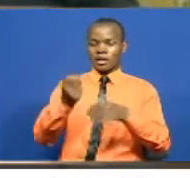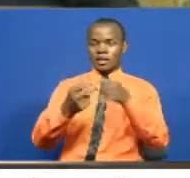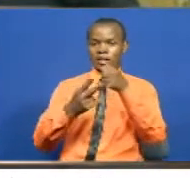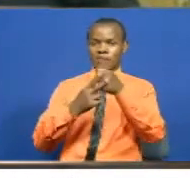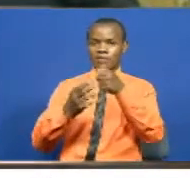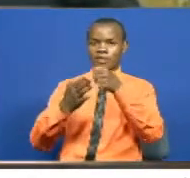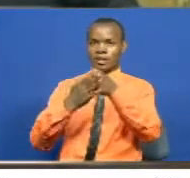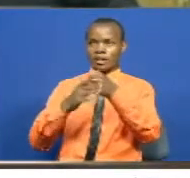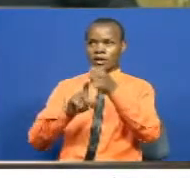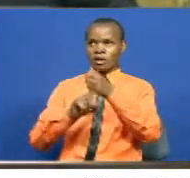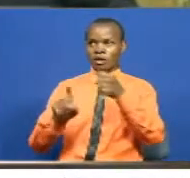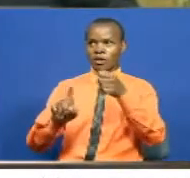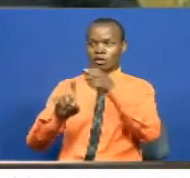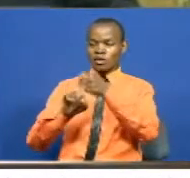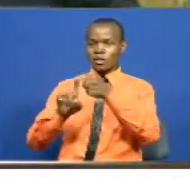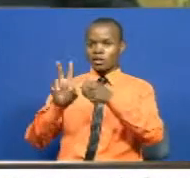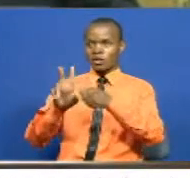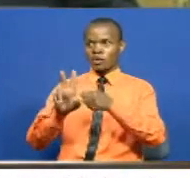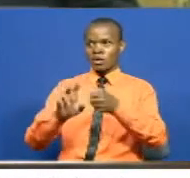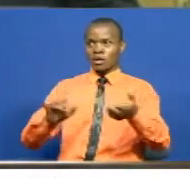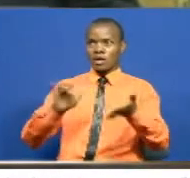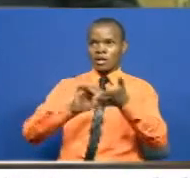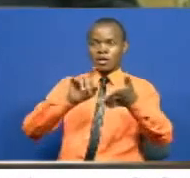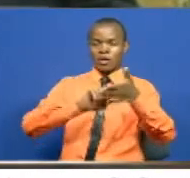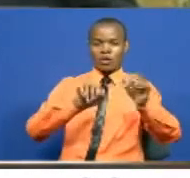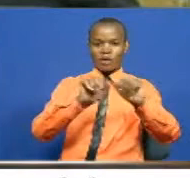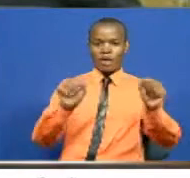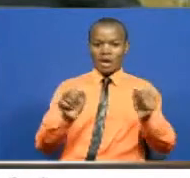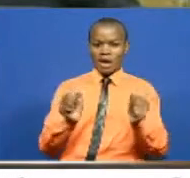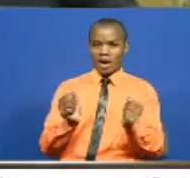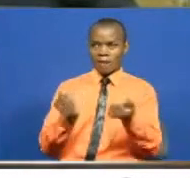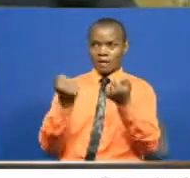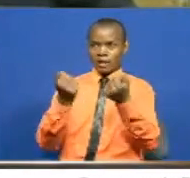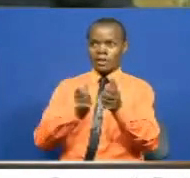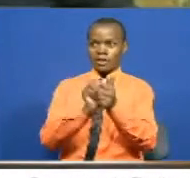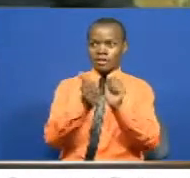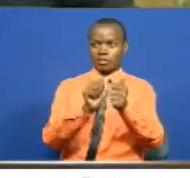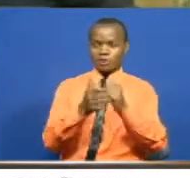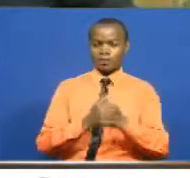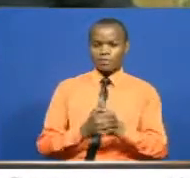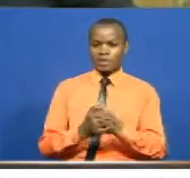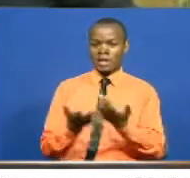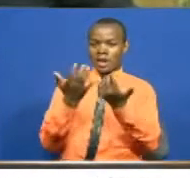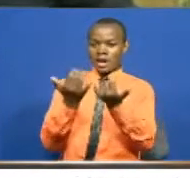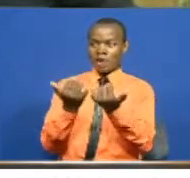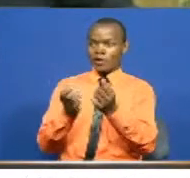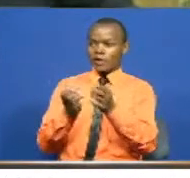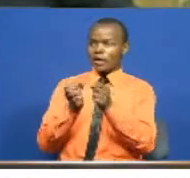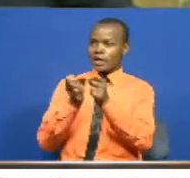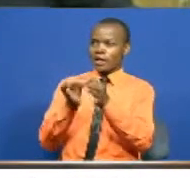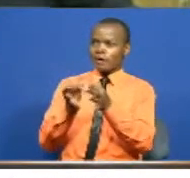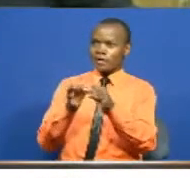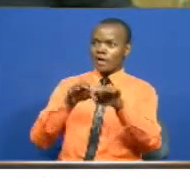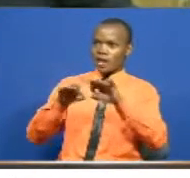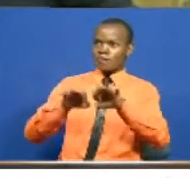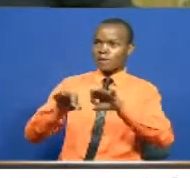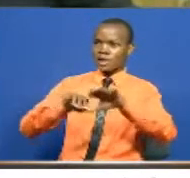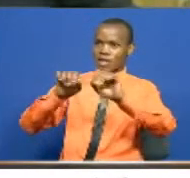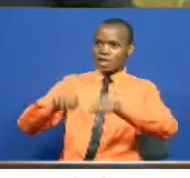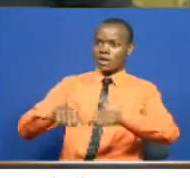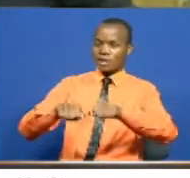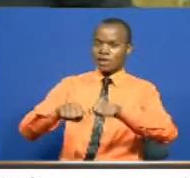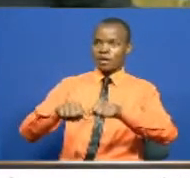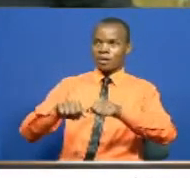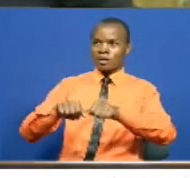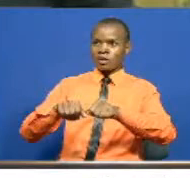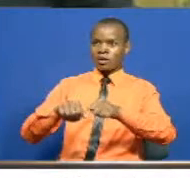79-62. That was the result that, you know, came from that game. So Joao, tell us, at the end of it all, what was the